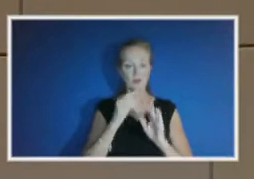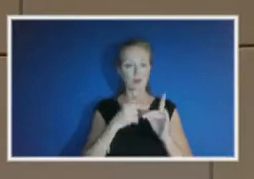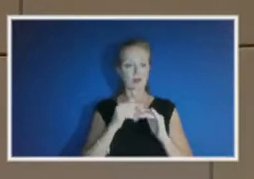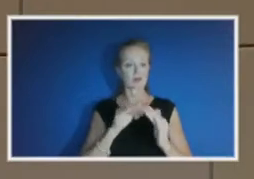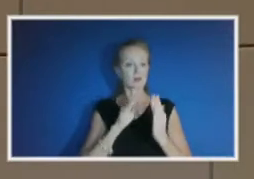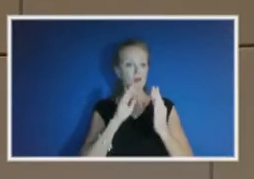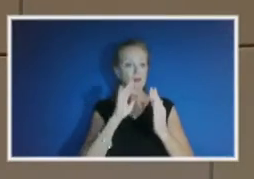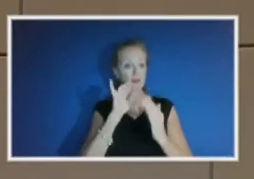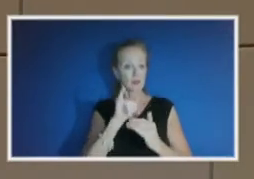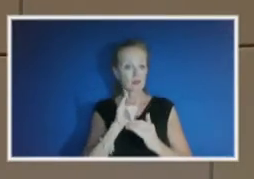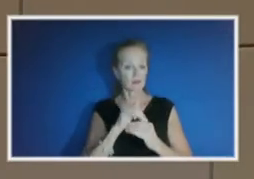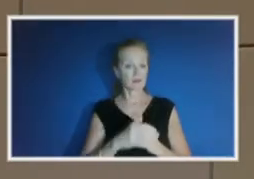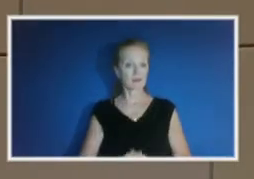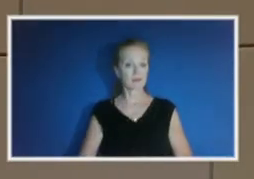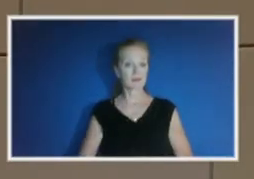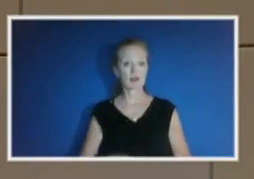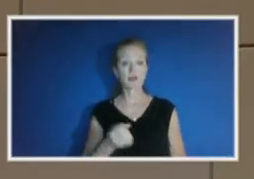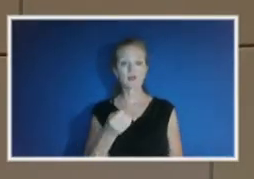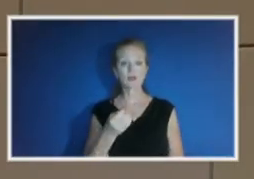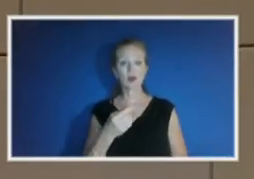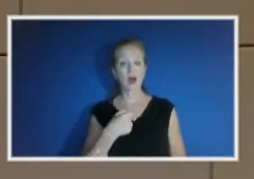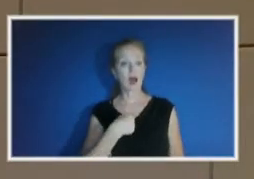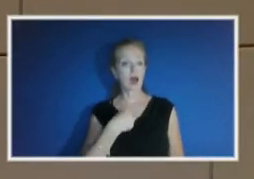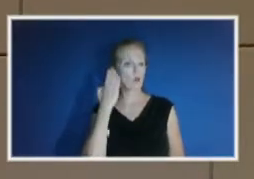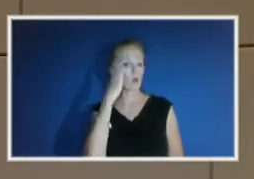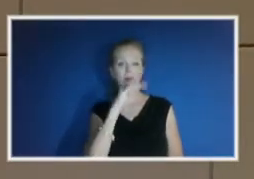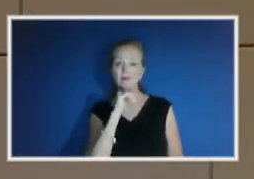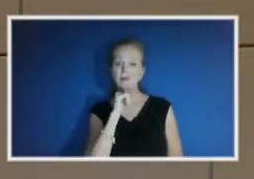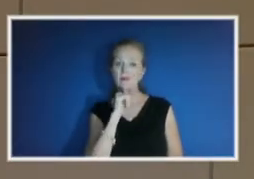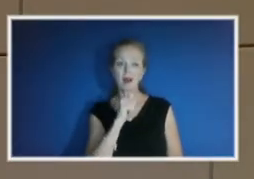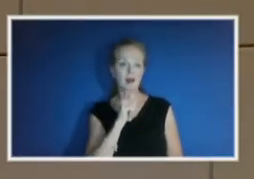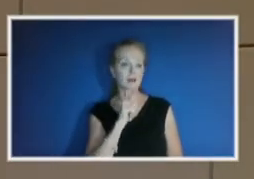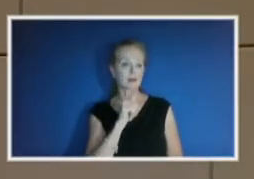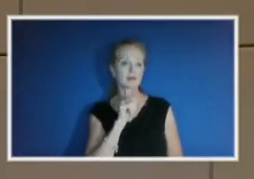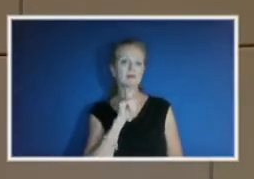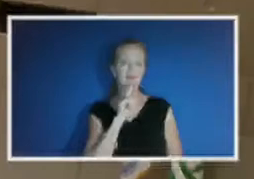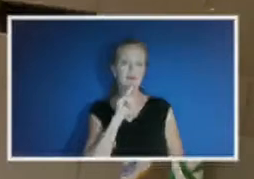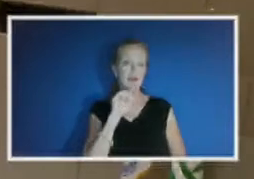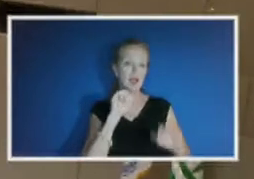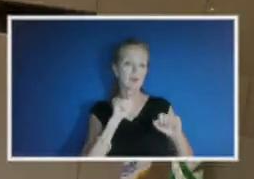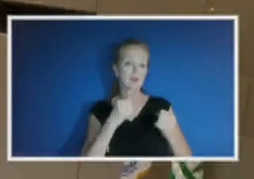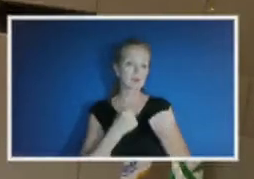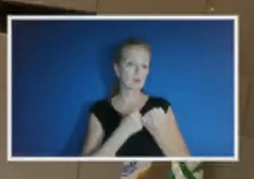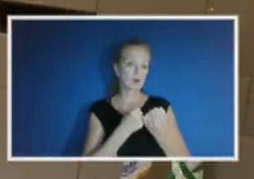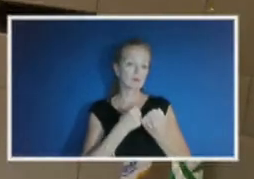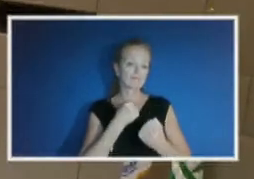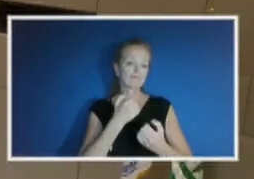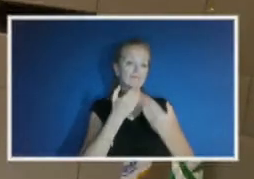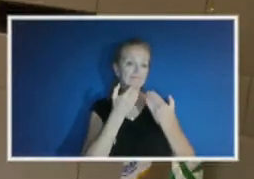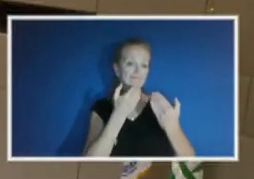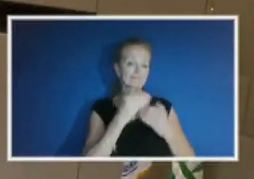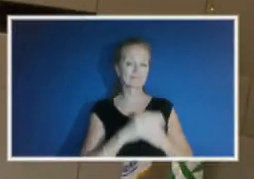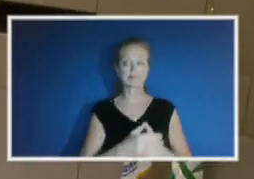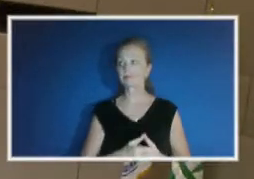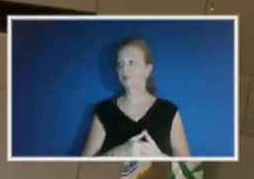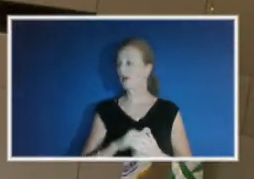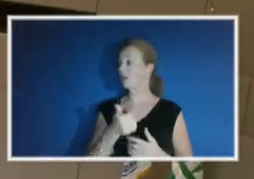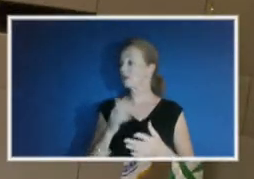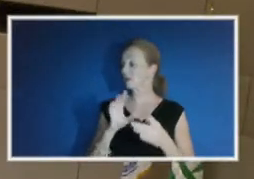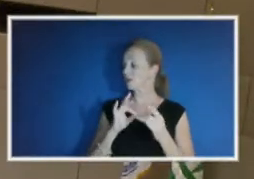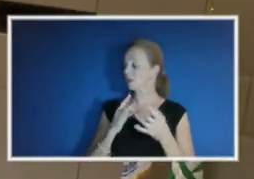that. So I will not be able to support it. Thank you. Thank you. Any other comment?